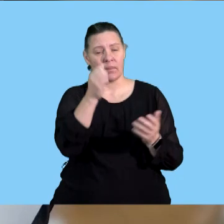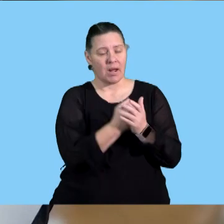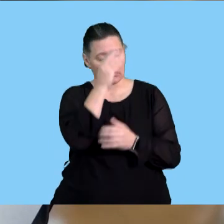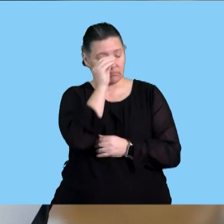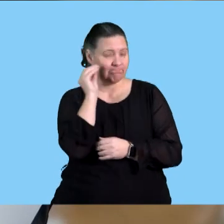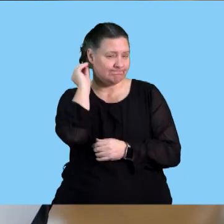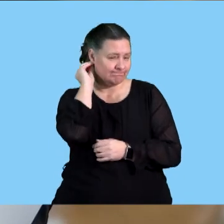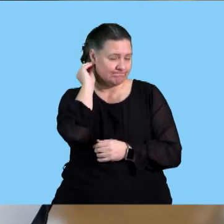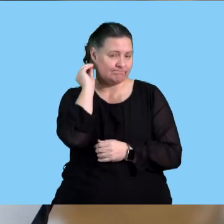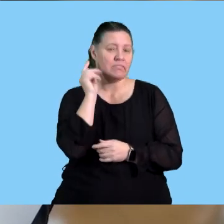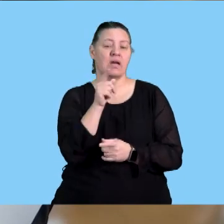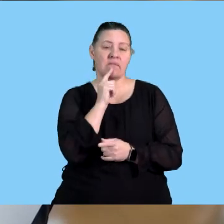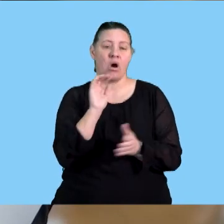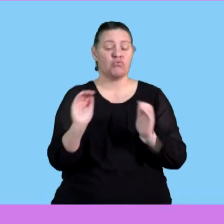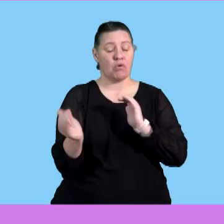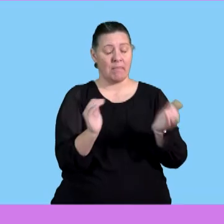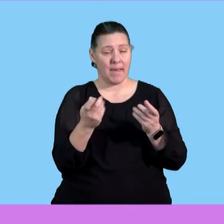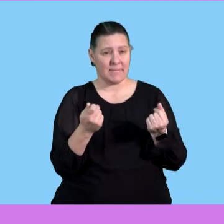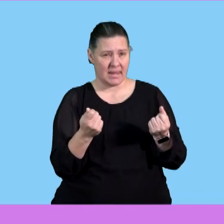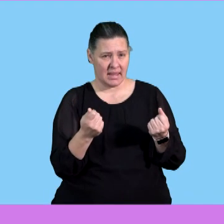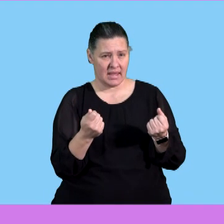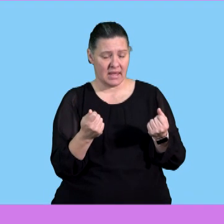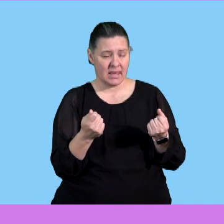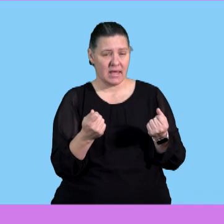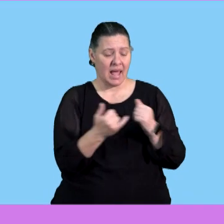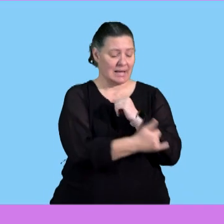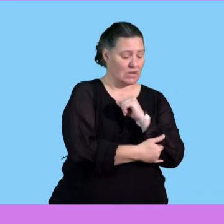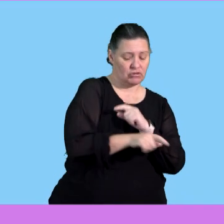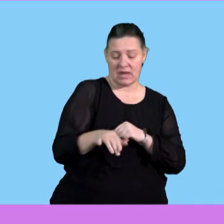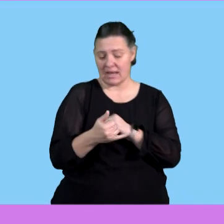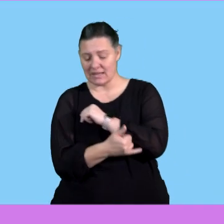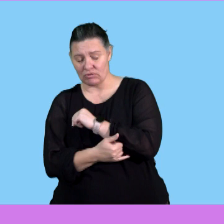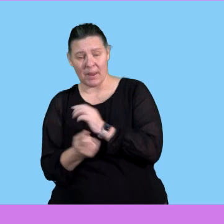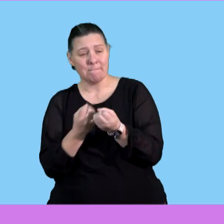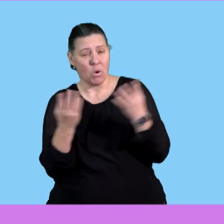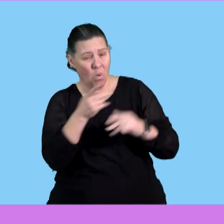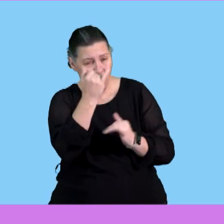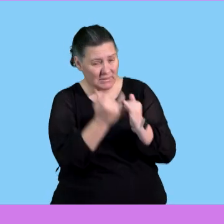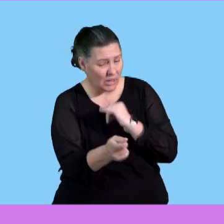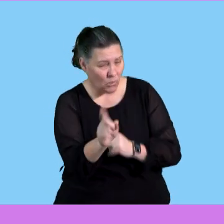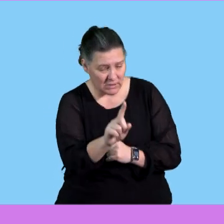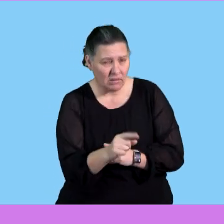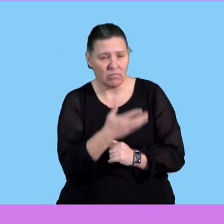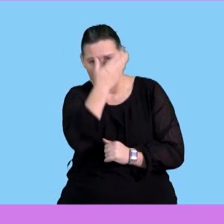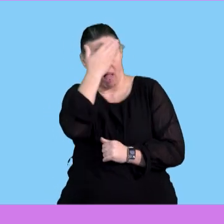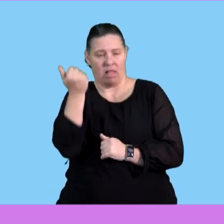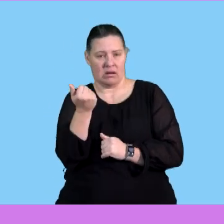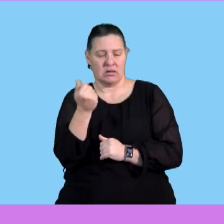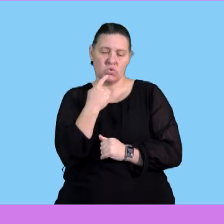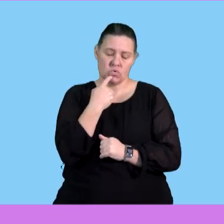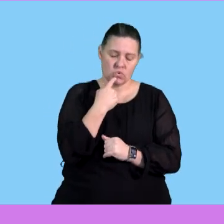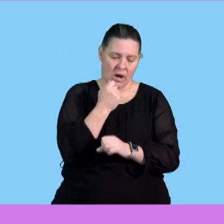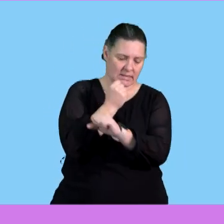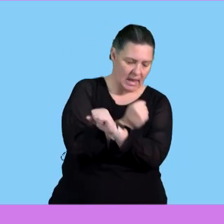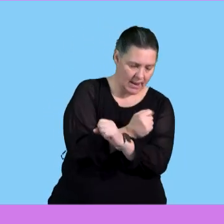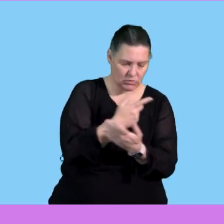to remember that when comparing currencies of different countries, a common mistake would be not to know